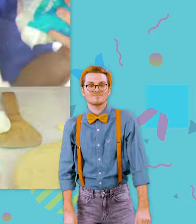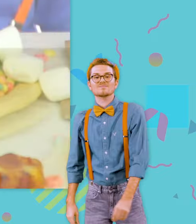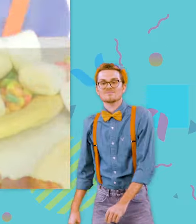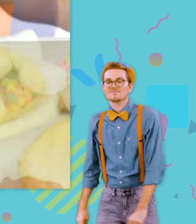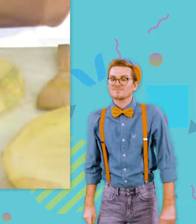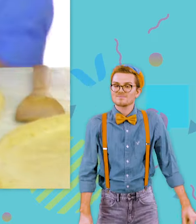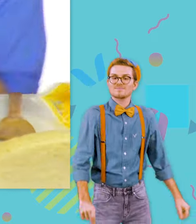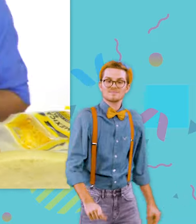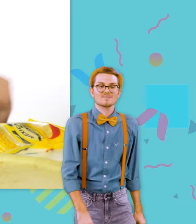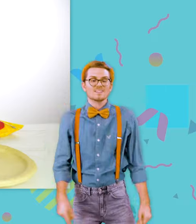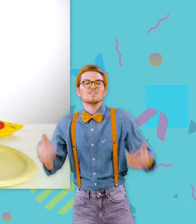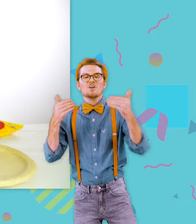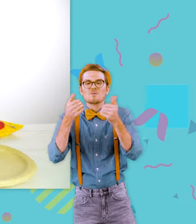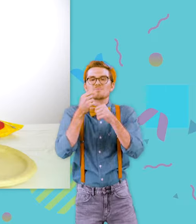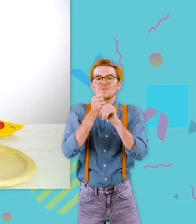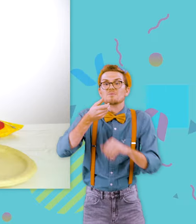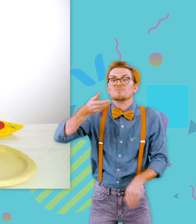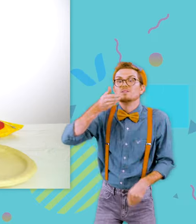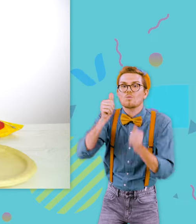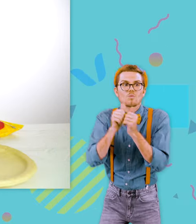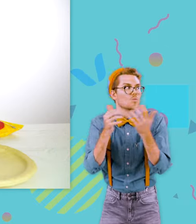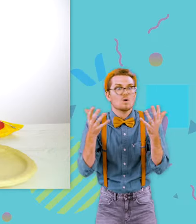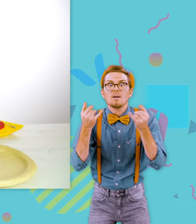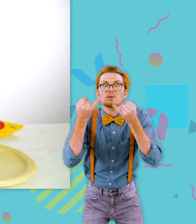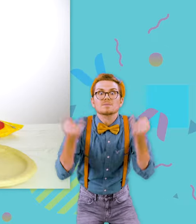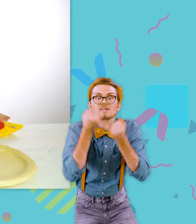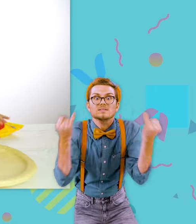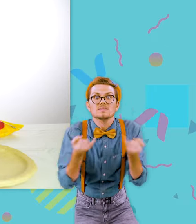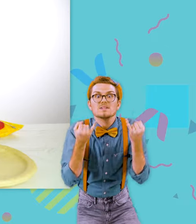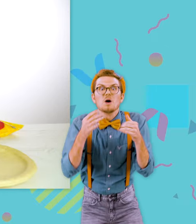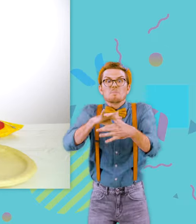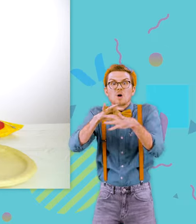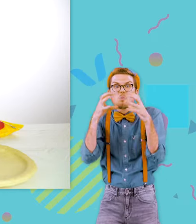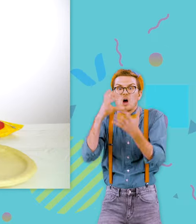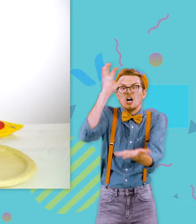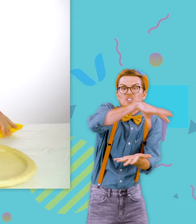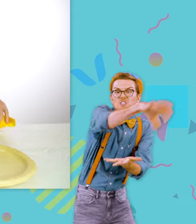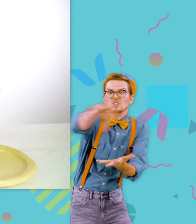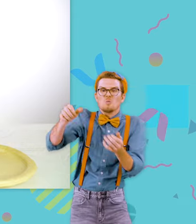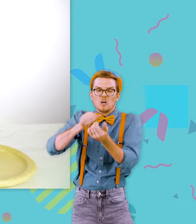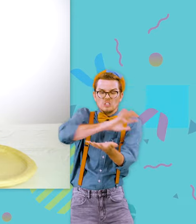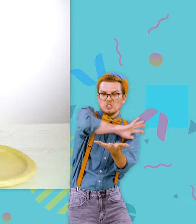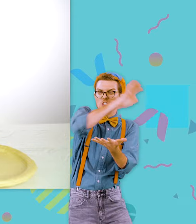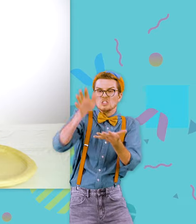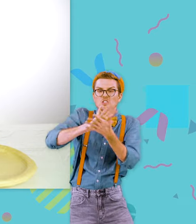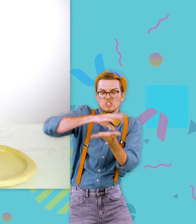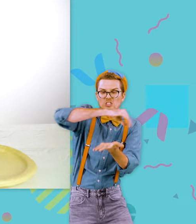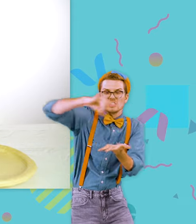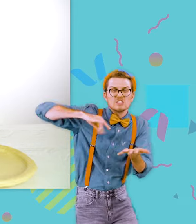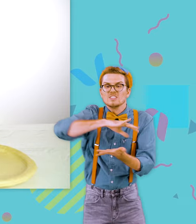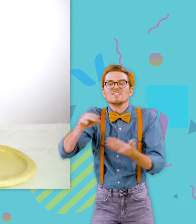pizza. Let's make a pizza with spaghetti, with meatballs and lots of